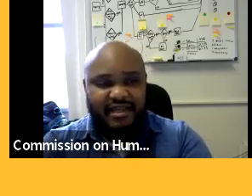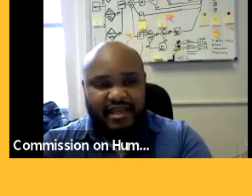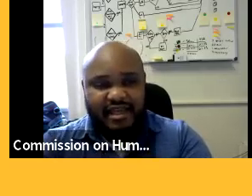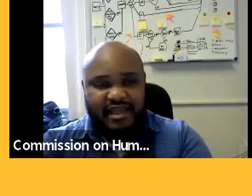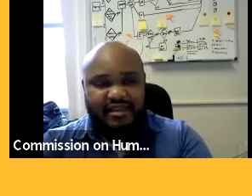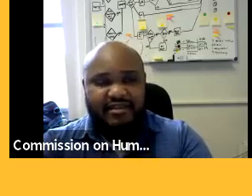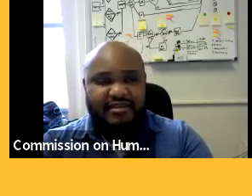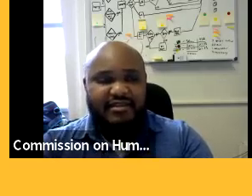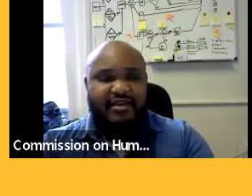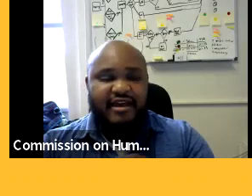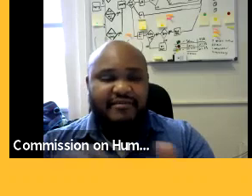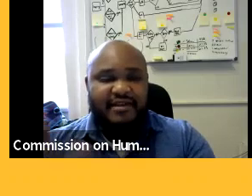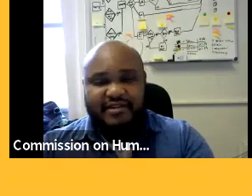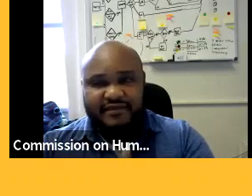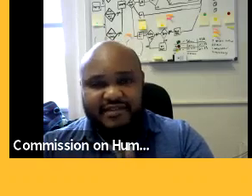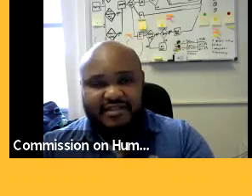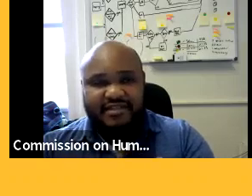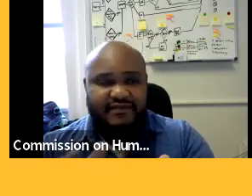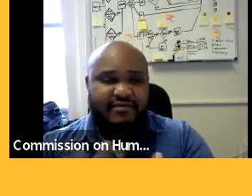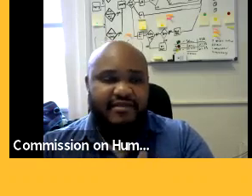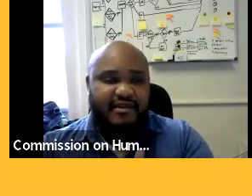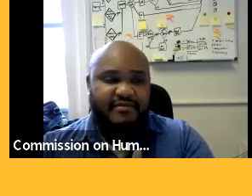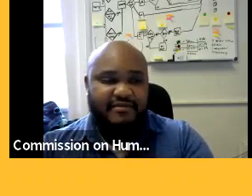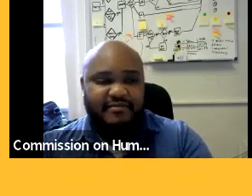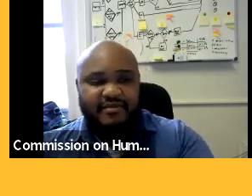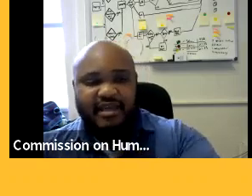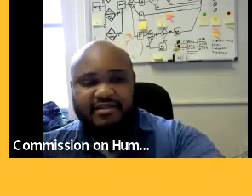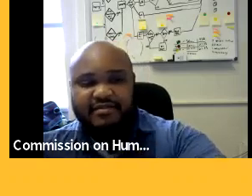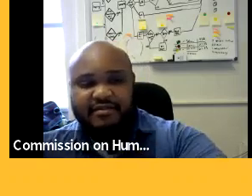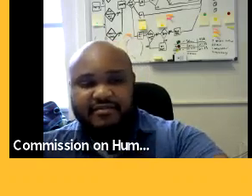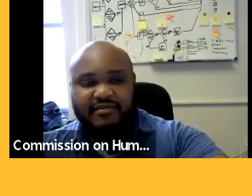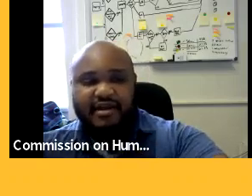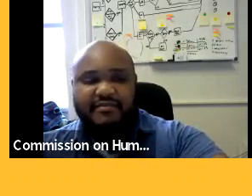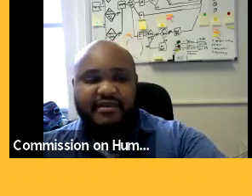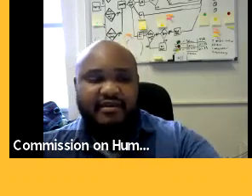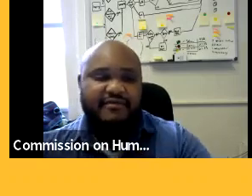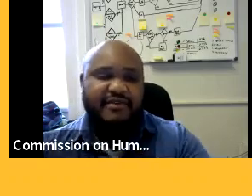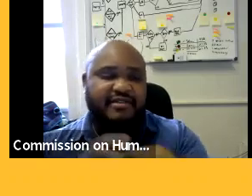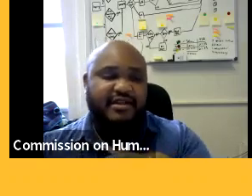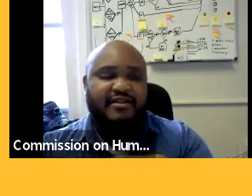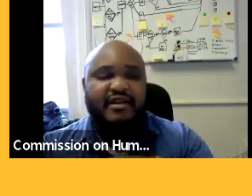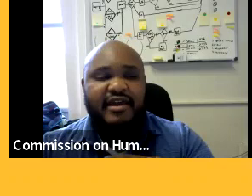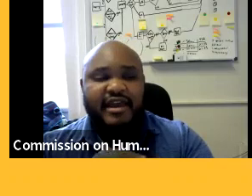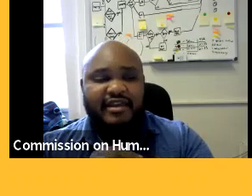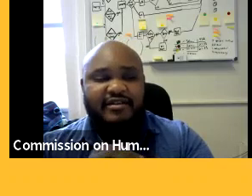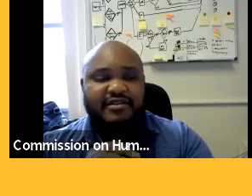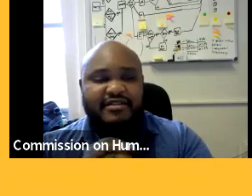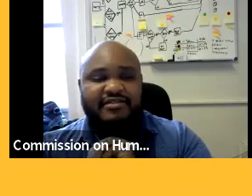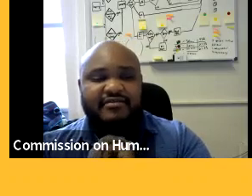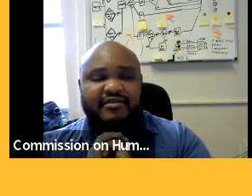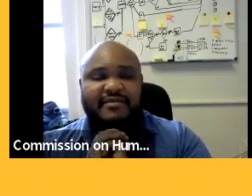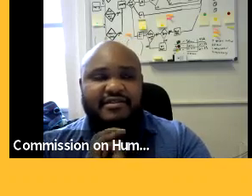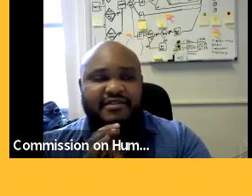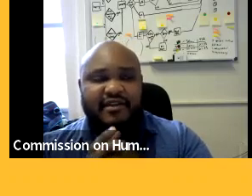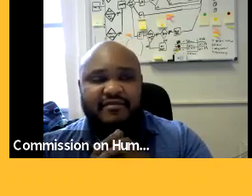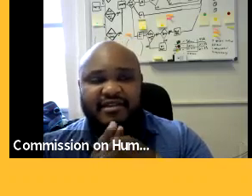cis. In a combination of statistics from the National Bullying Prevention Center and a GLSEN